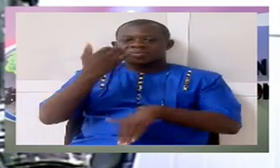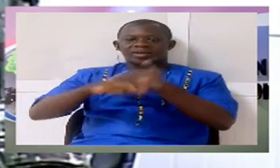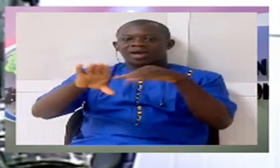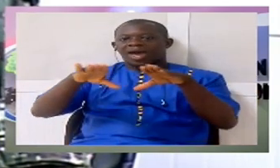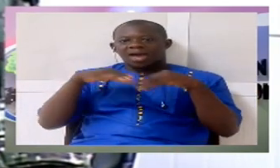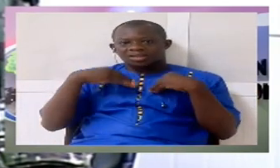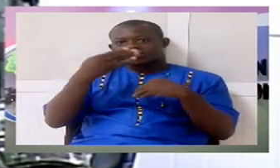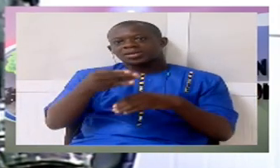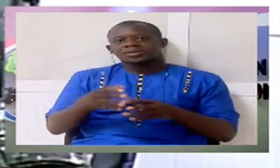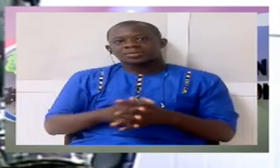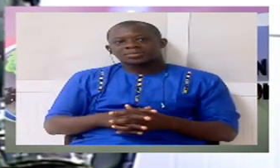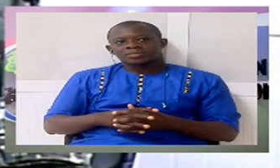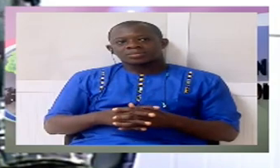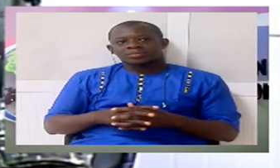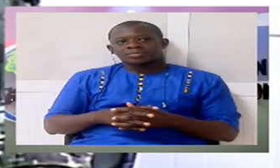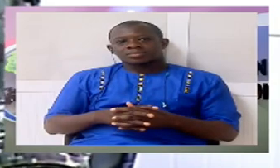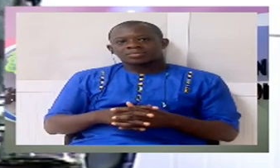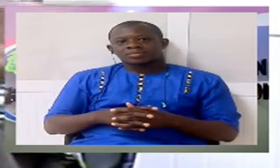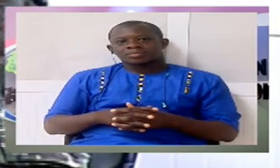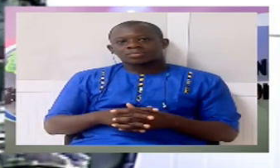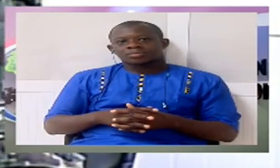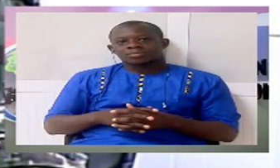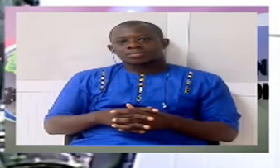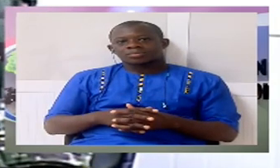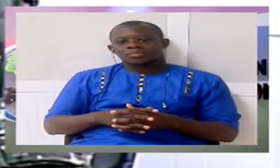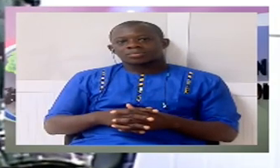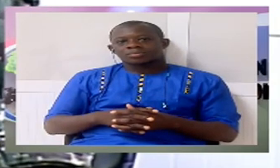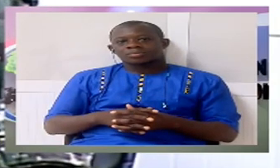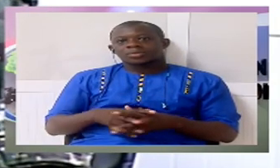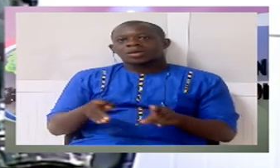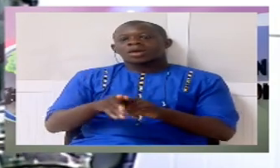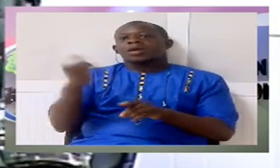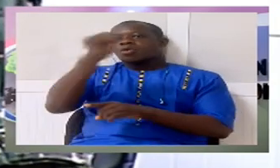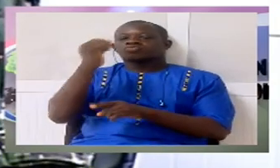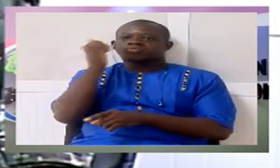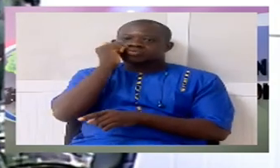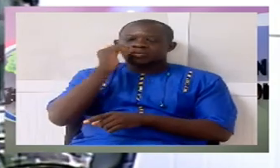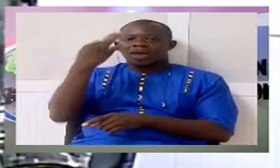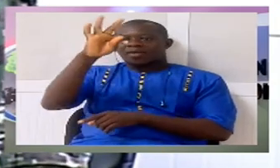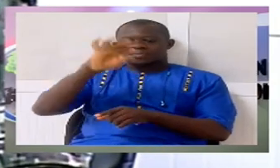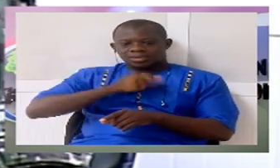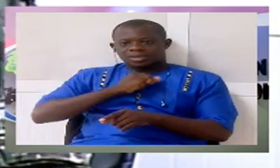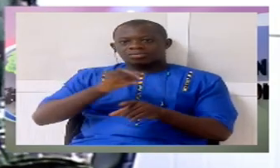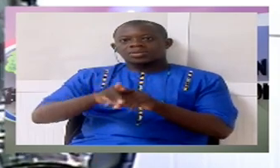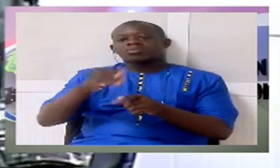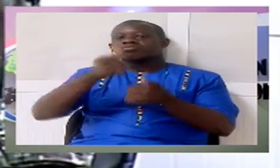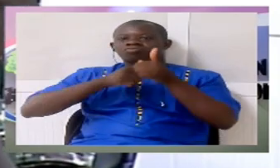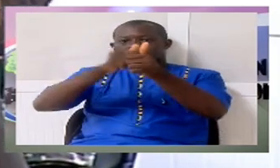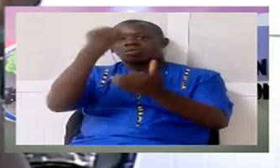dema allowed those such things because mom always convoy bala moy gëna because before the convoy comes